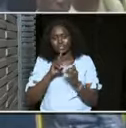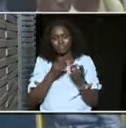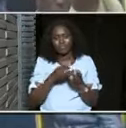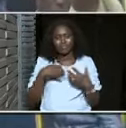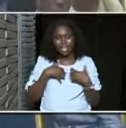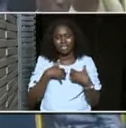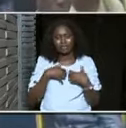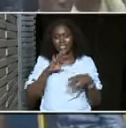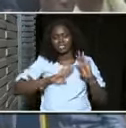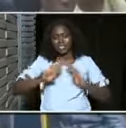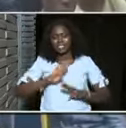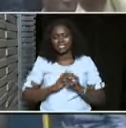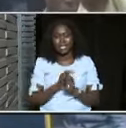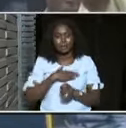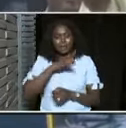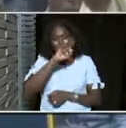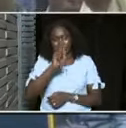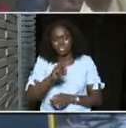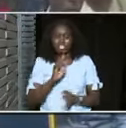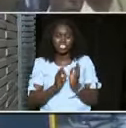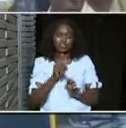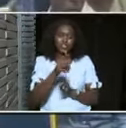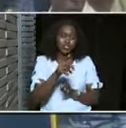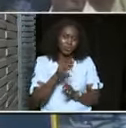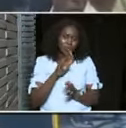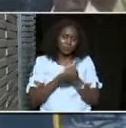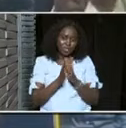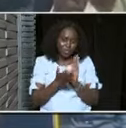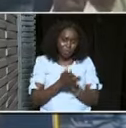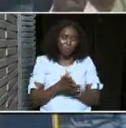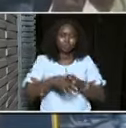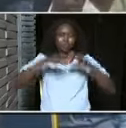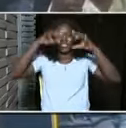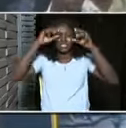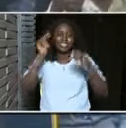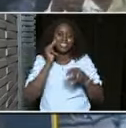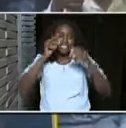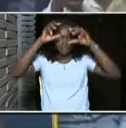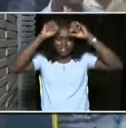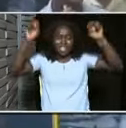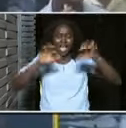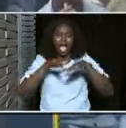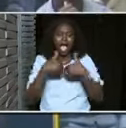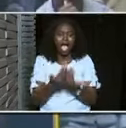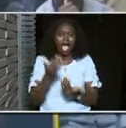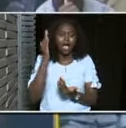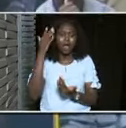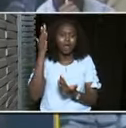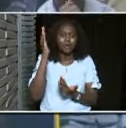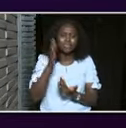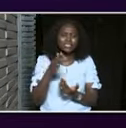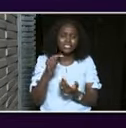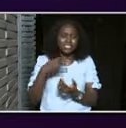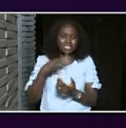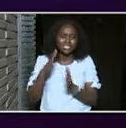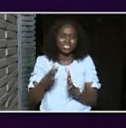Science. I thought my question goes thus. If you are being intended as Nigerian president, how do the candidates intend to curb the